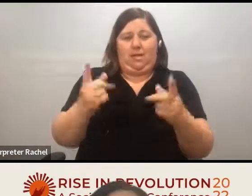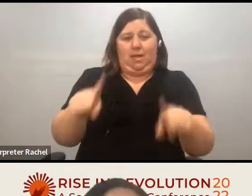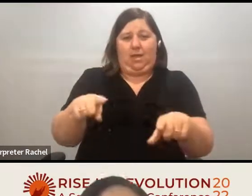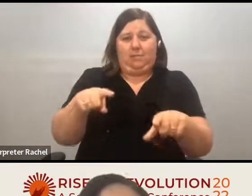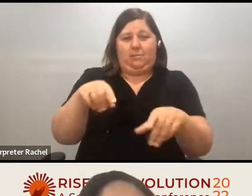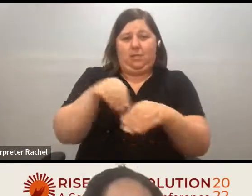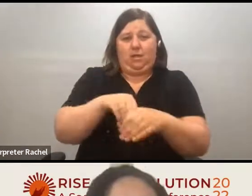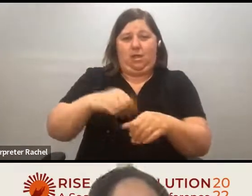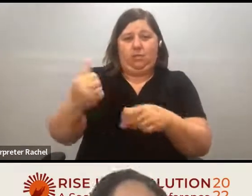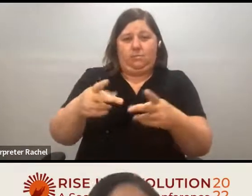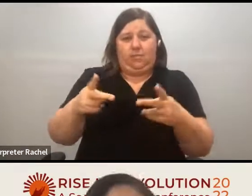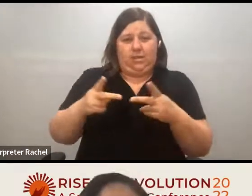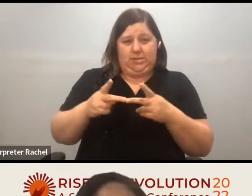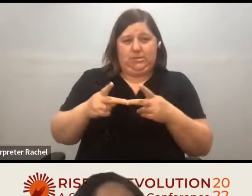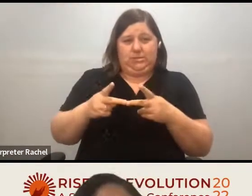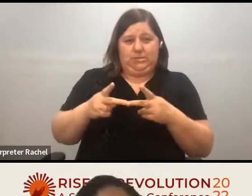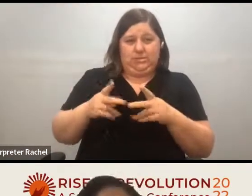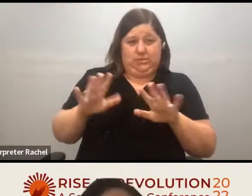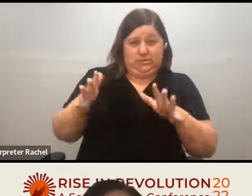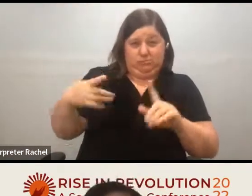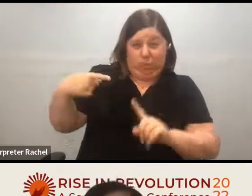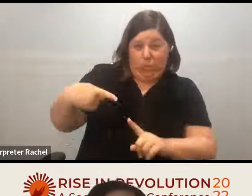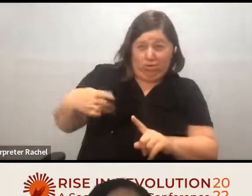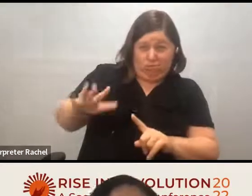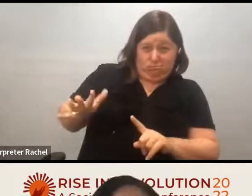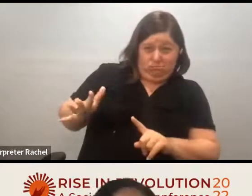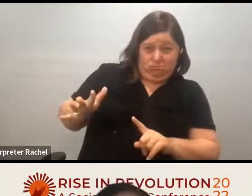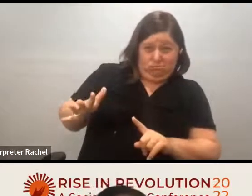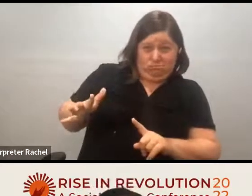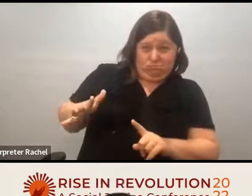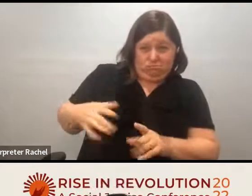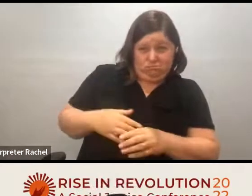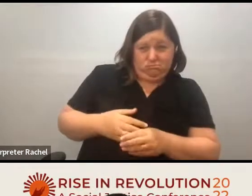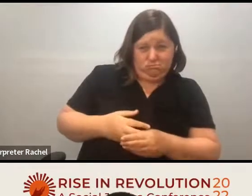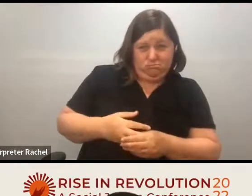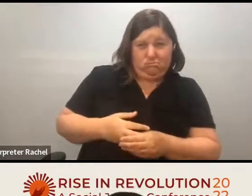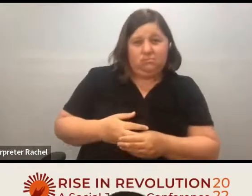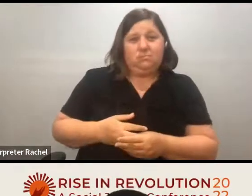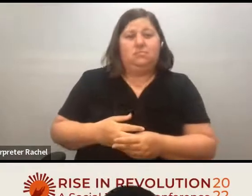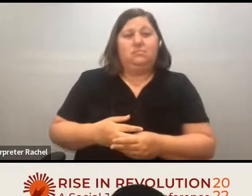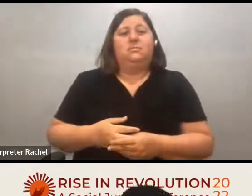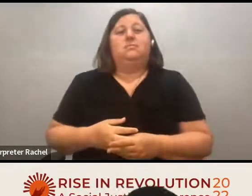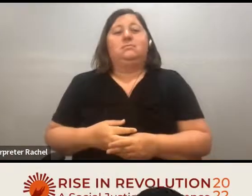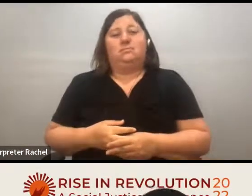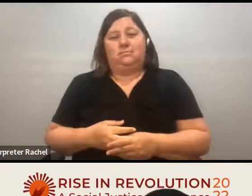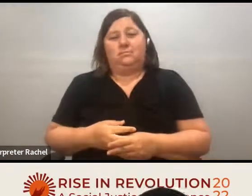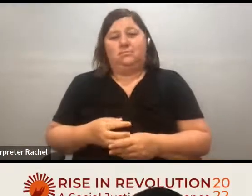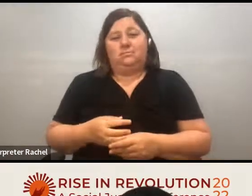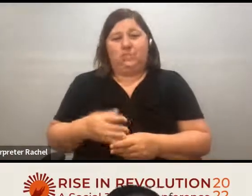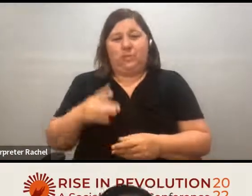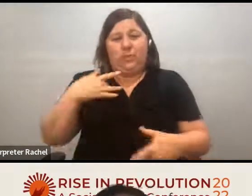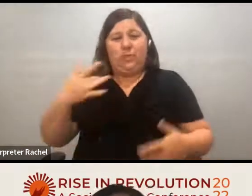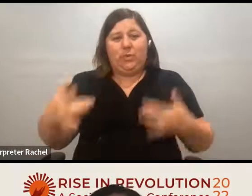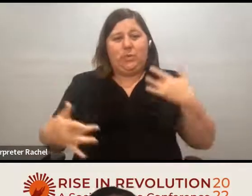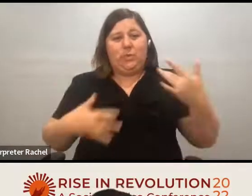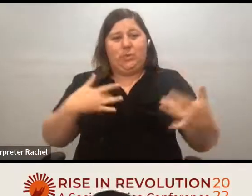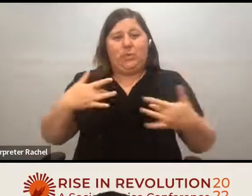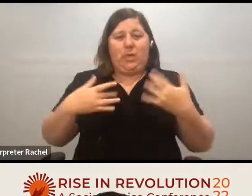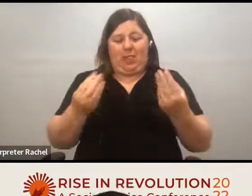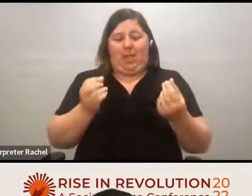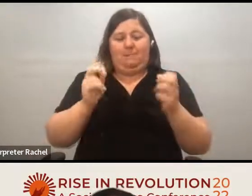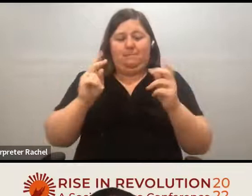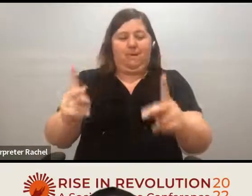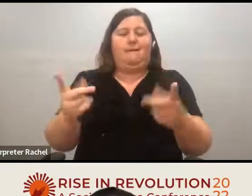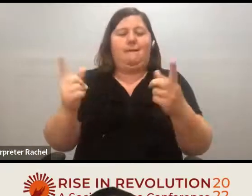other places? Is that the essence of the question? Yeah. You guys, it's so exciting right now, the land back that's